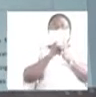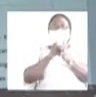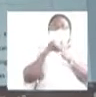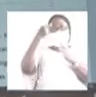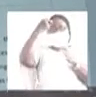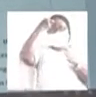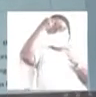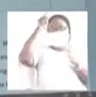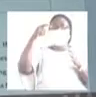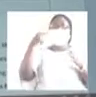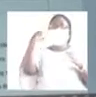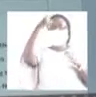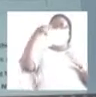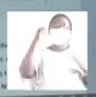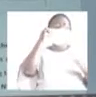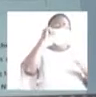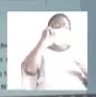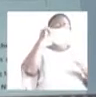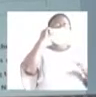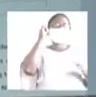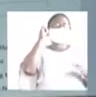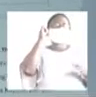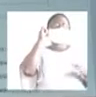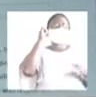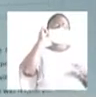demanded as per number of dozens per week.